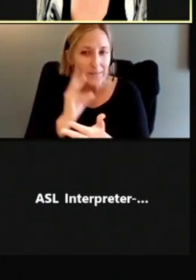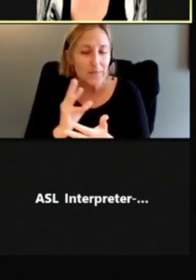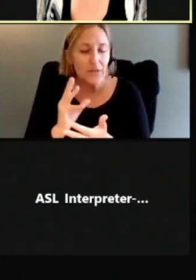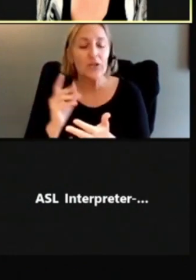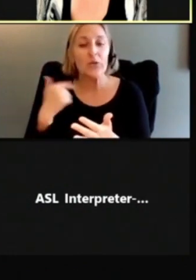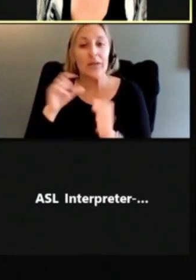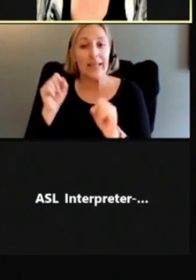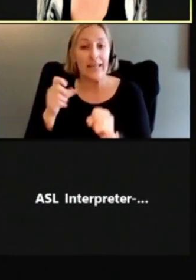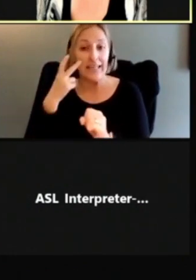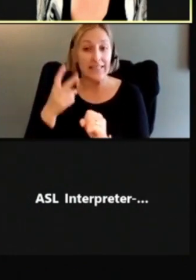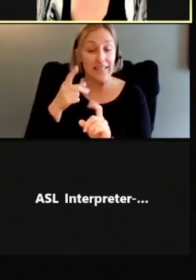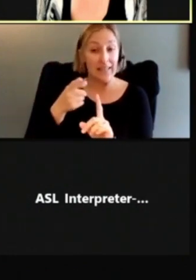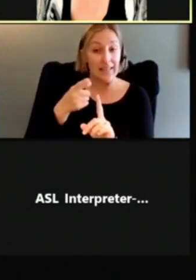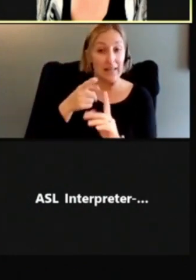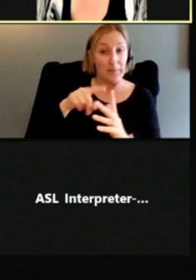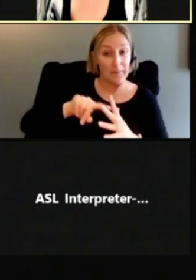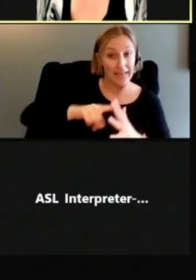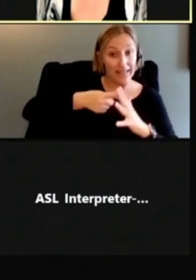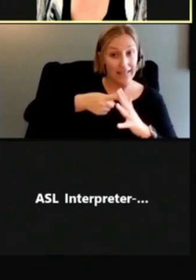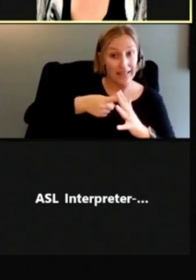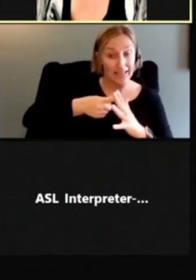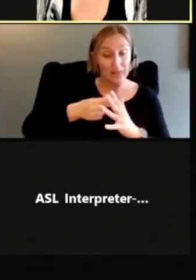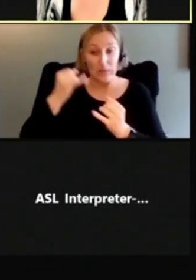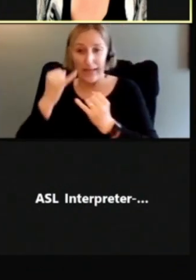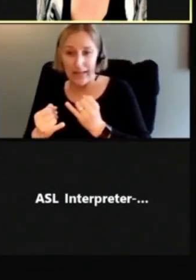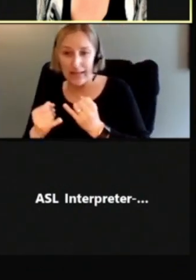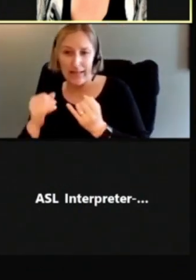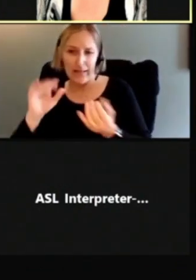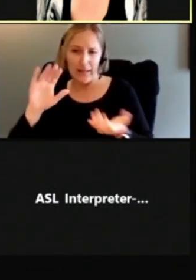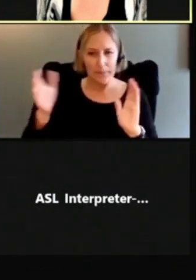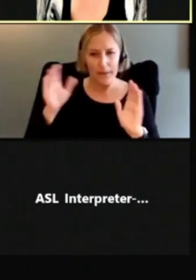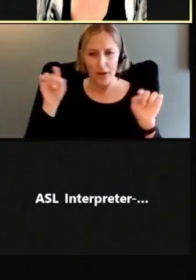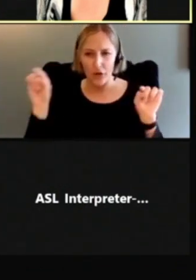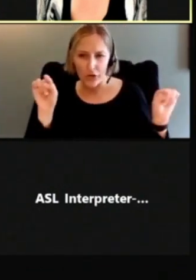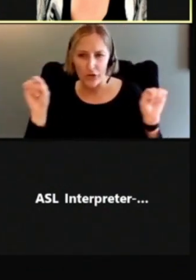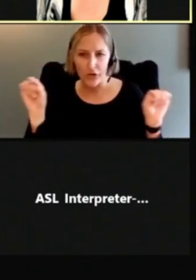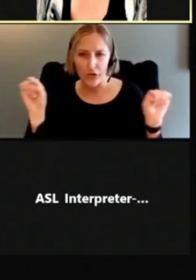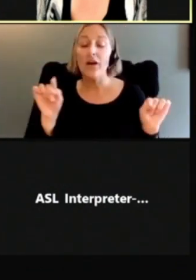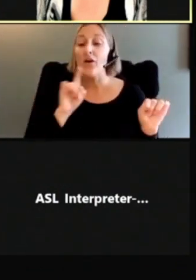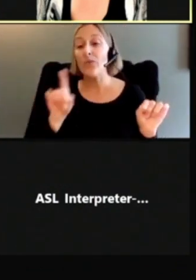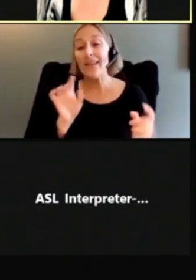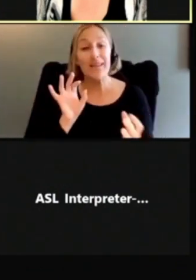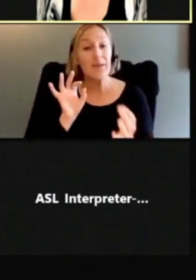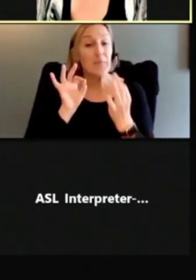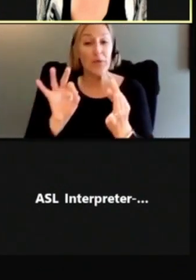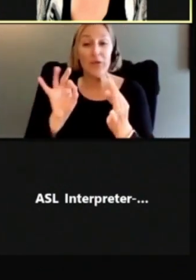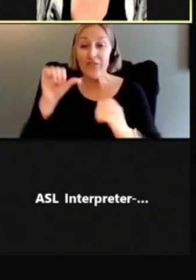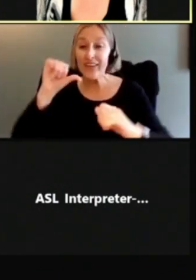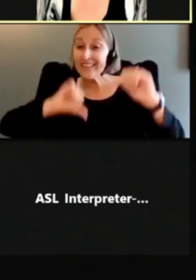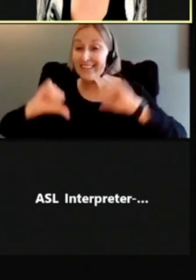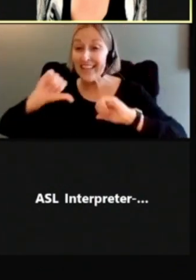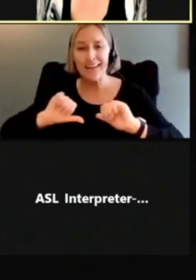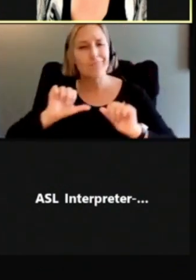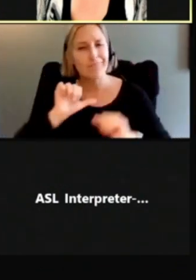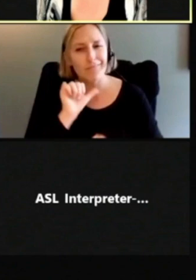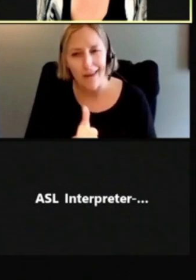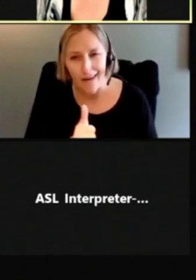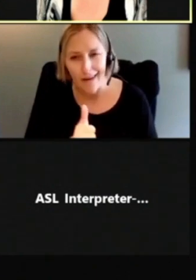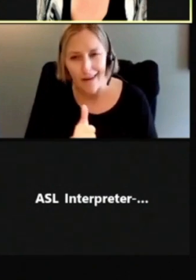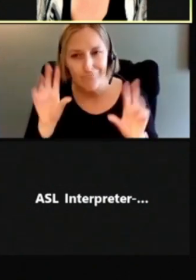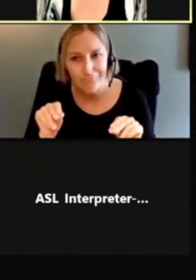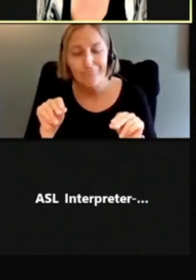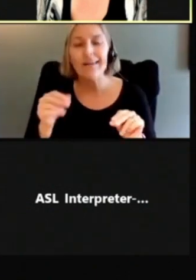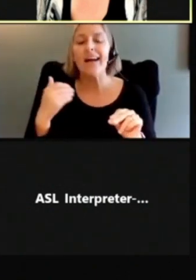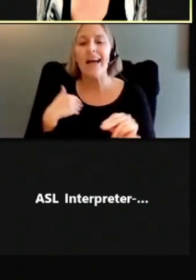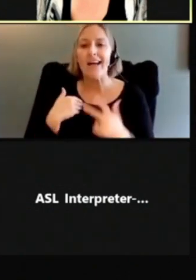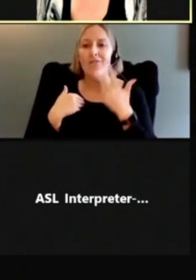from the beginning of the class to the end of the class. It's not a perfect science. I mean, it's 3 questions.